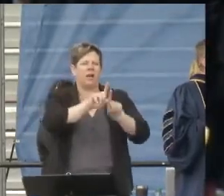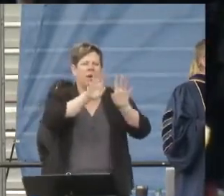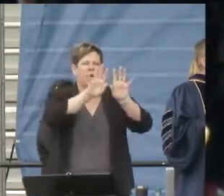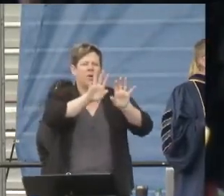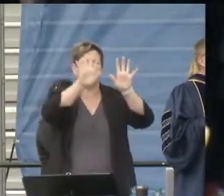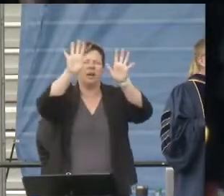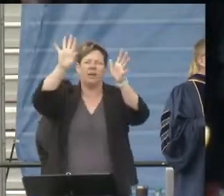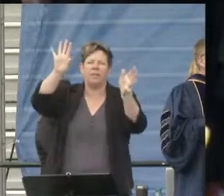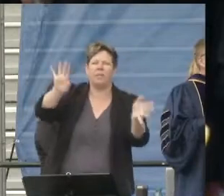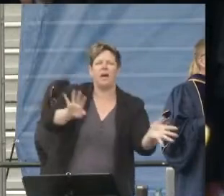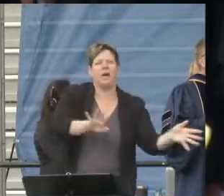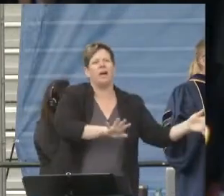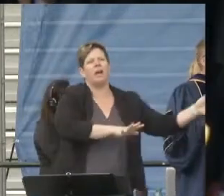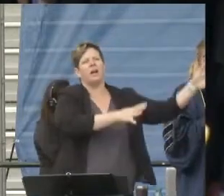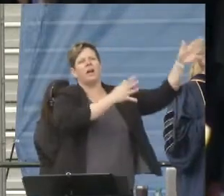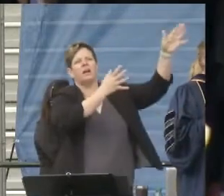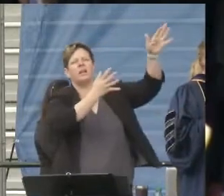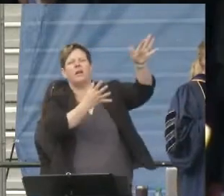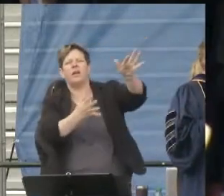star-spangled